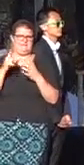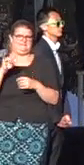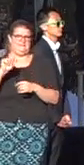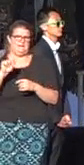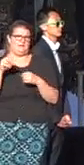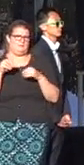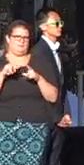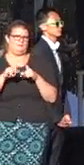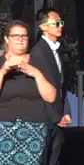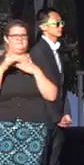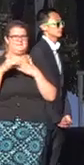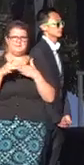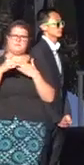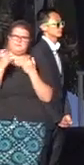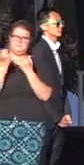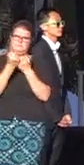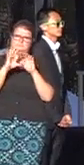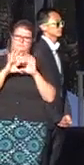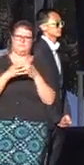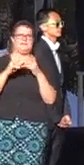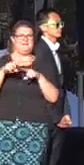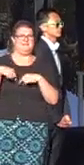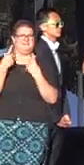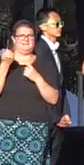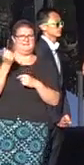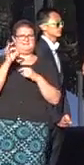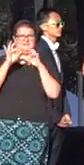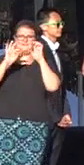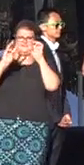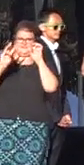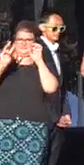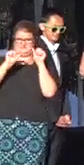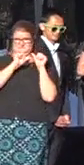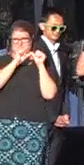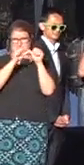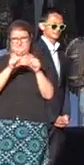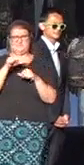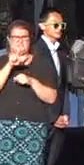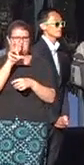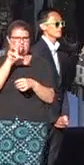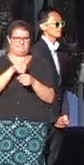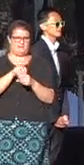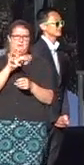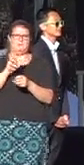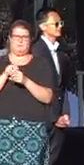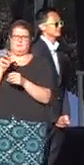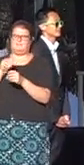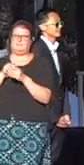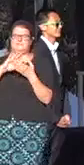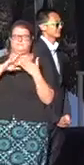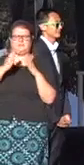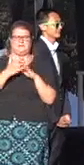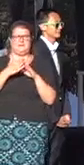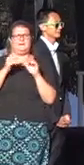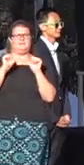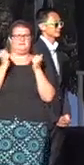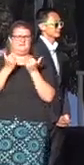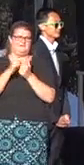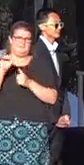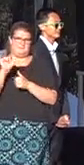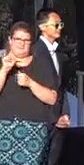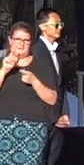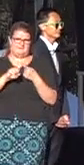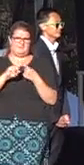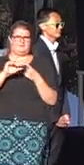to facilitate support groups. And since 1996, she has been involved in community agencies such